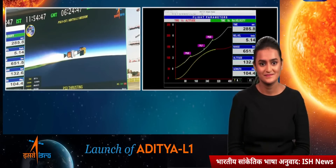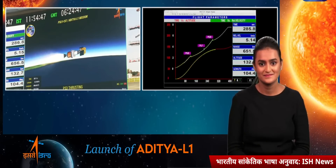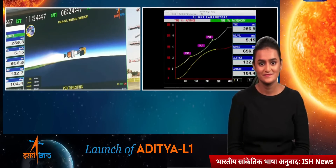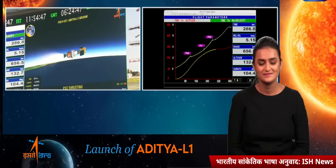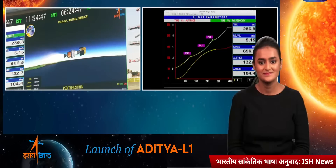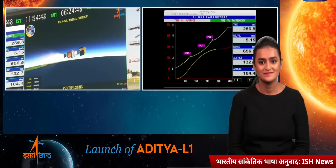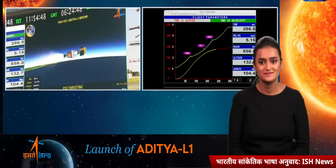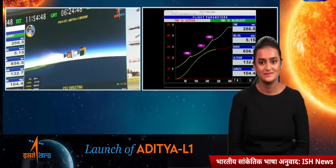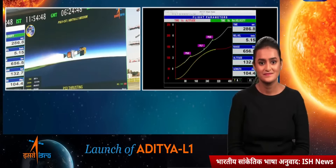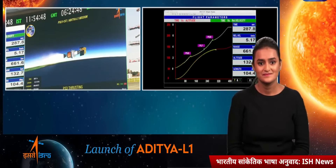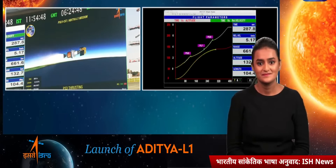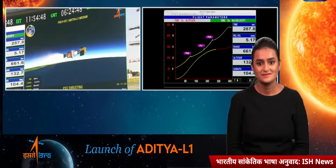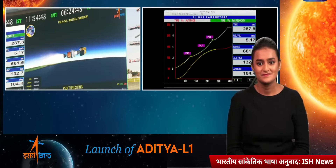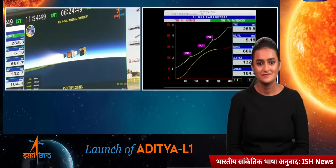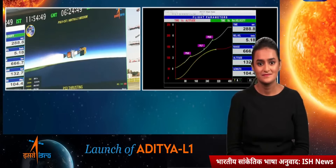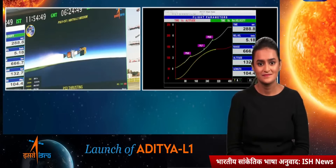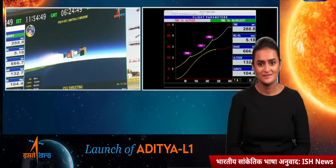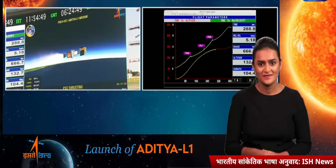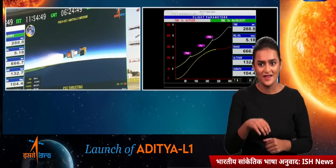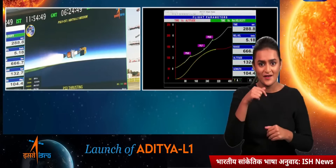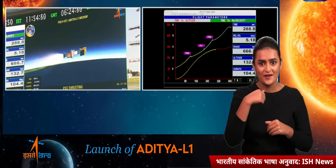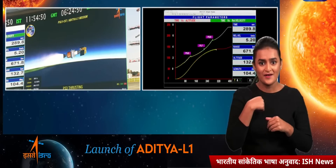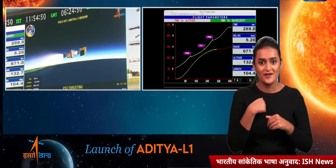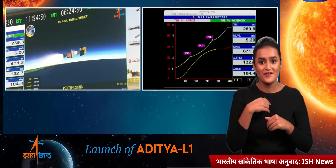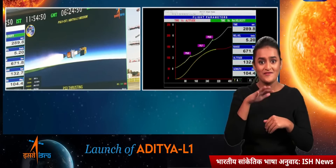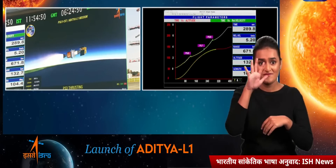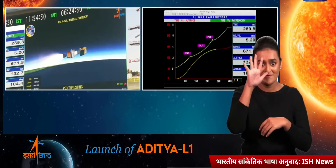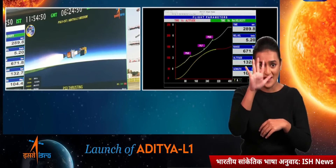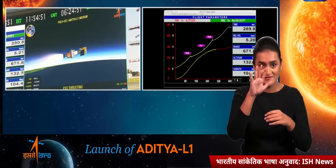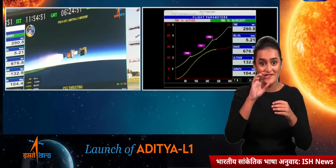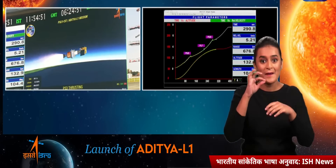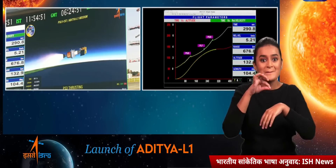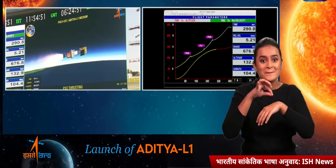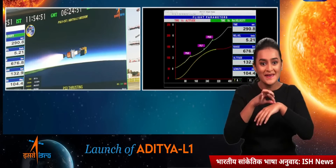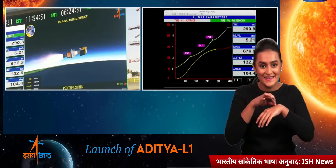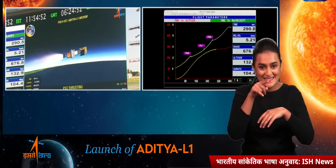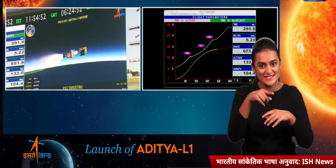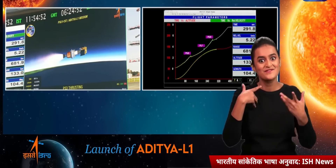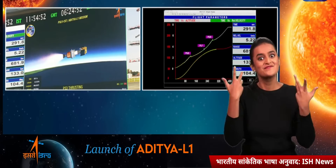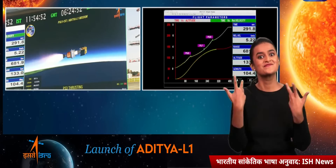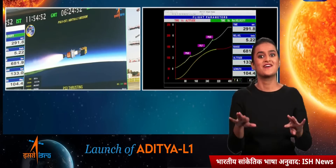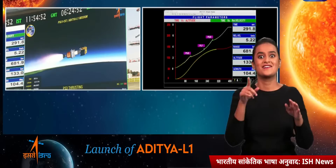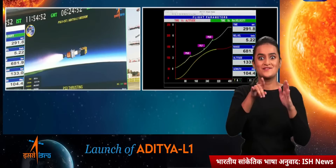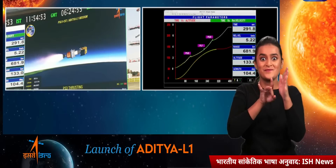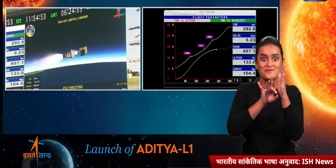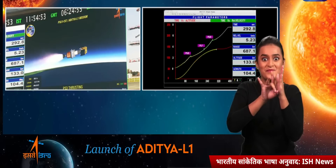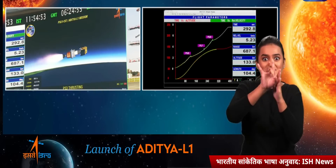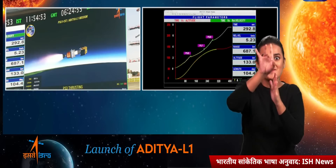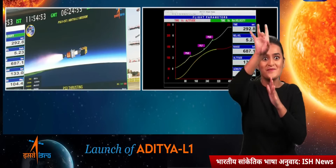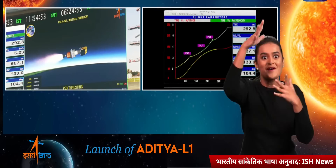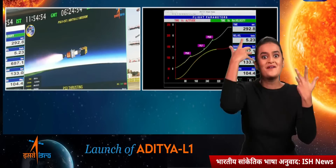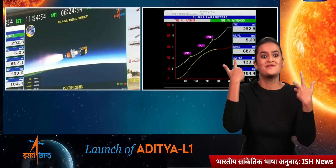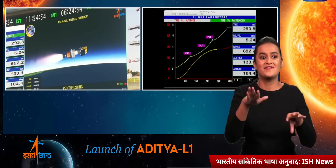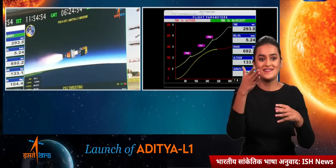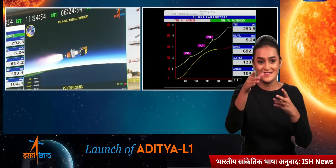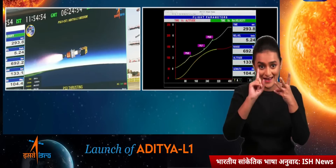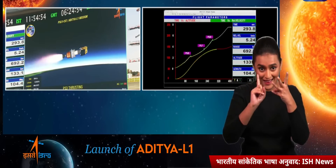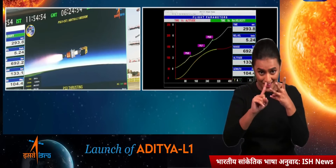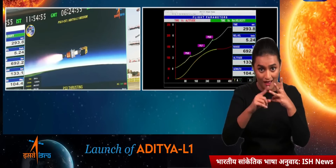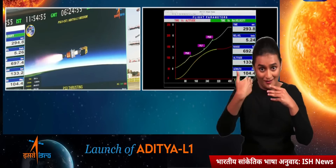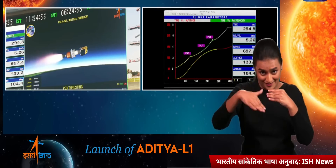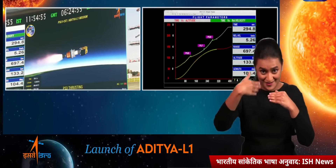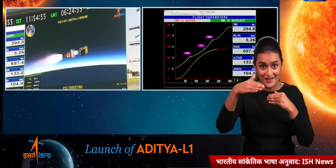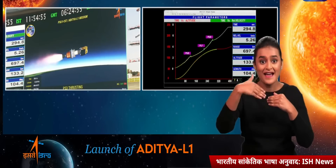We are close to 5 minutes past the launch time. Presently, the third stage of PSLV is